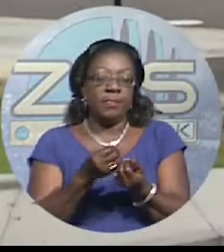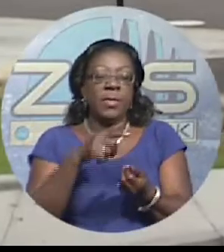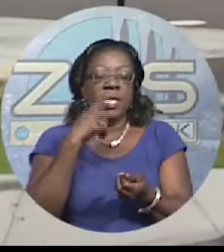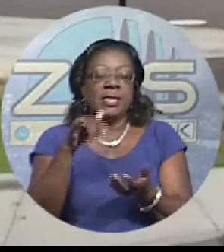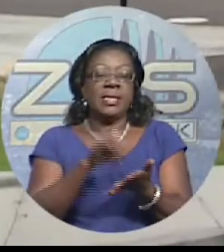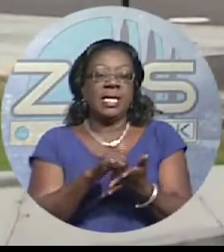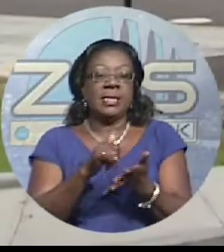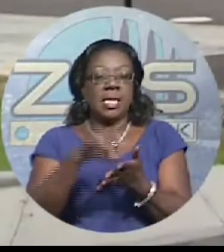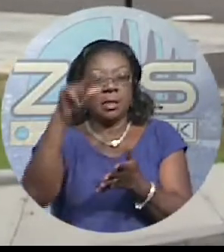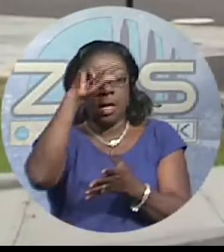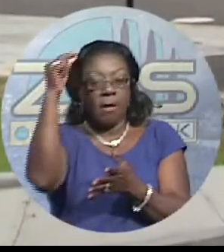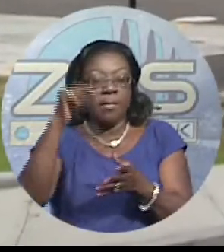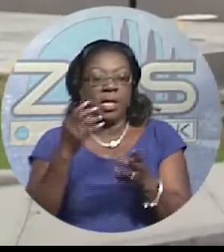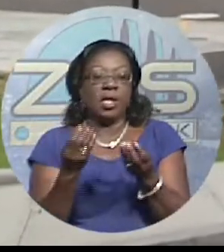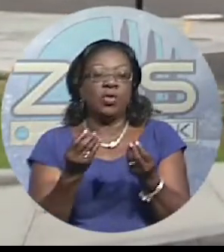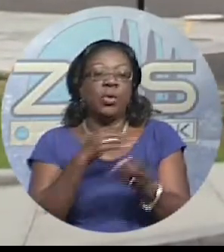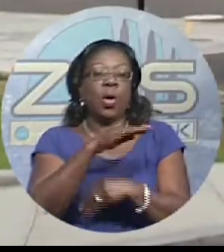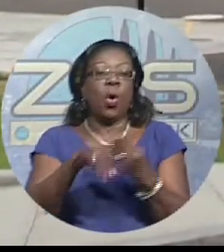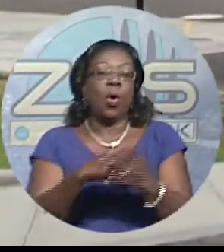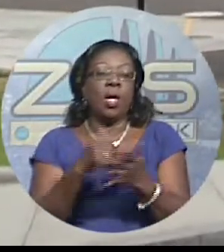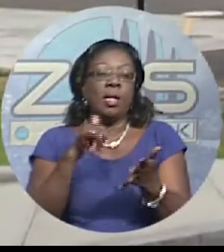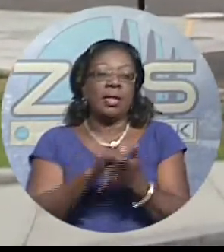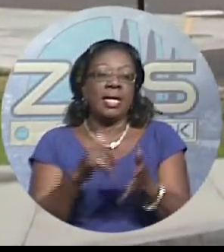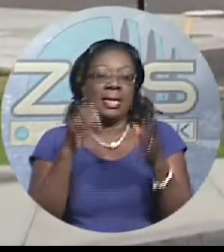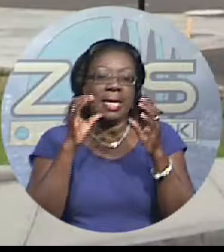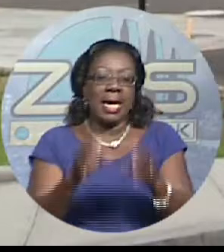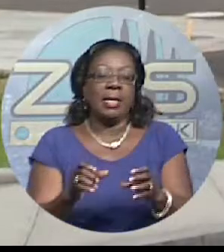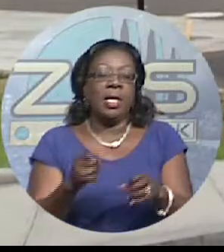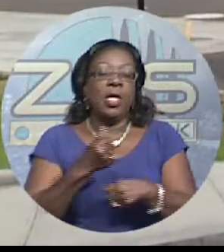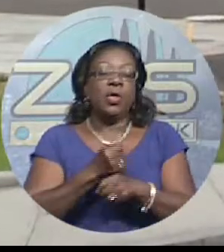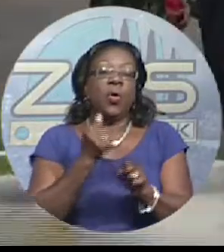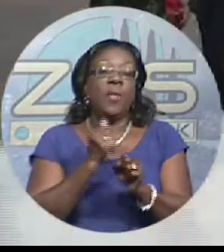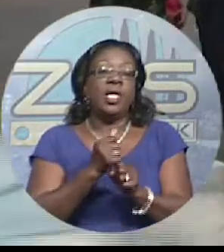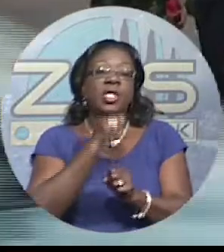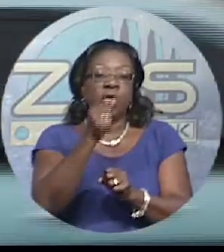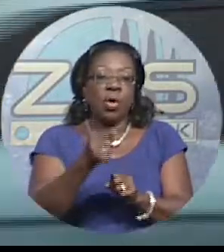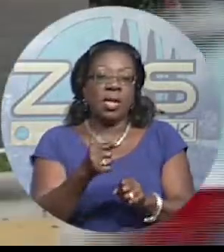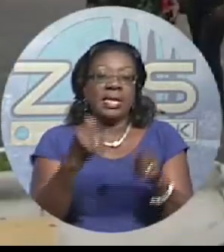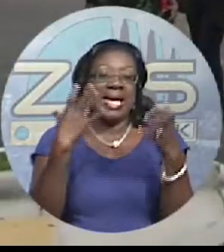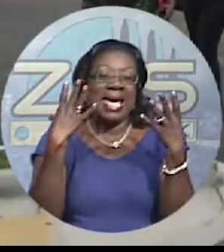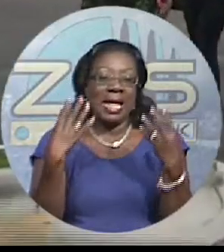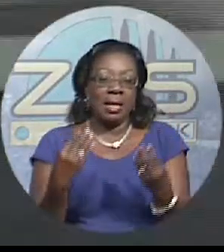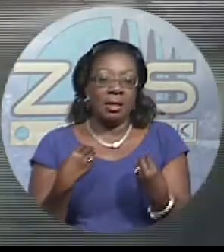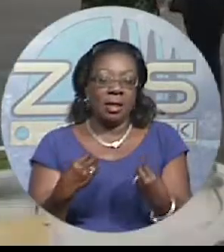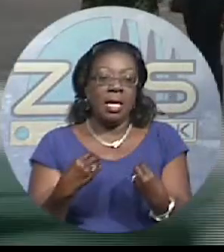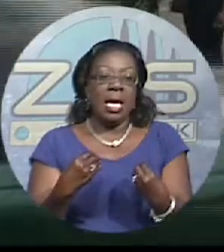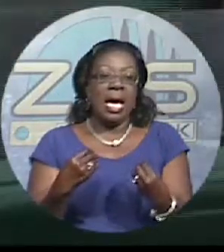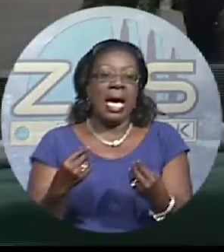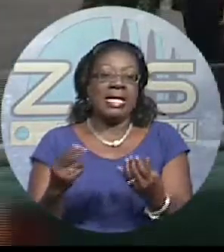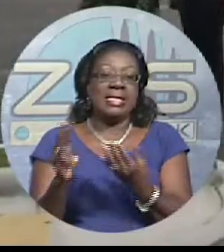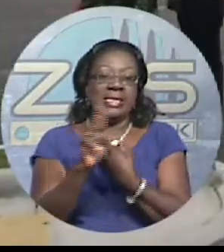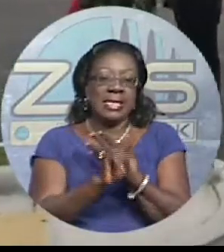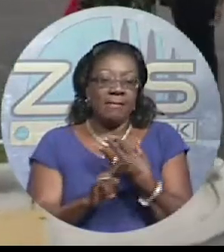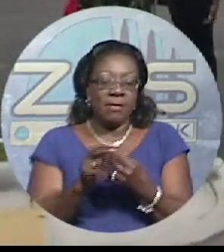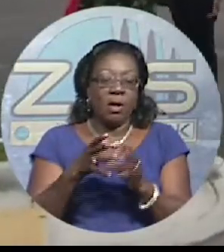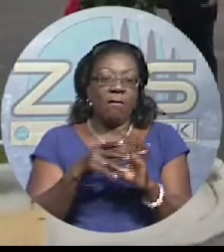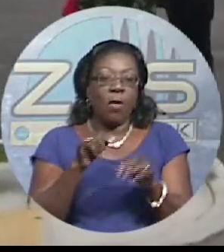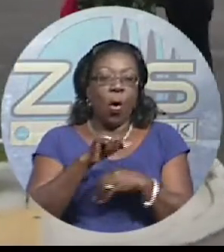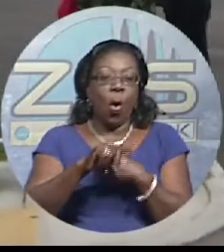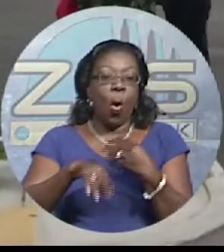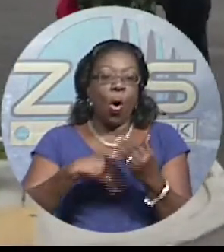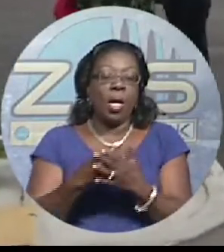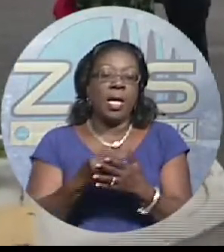the government is doing all it can to ensure that the health and safety of those affected is protected. Overall, he says